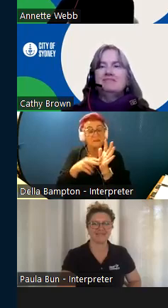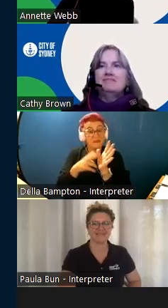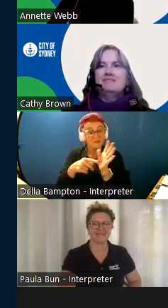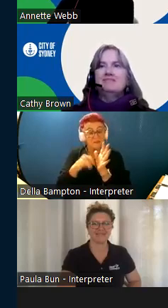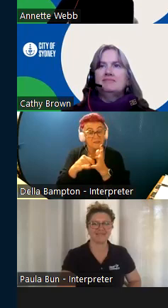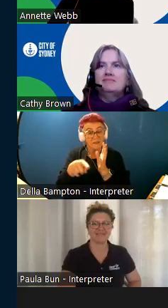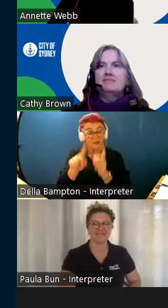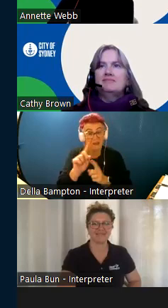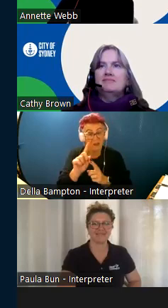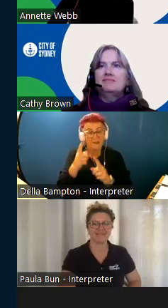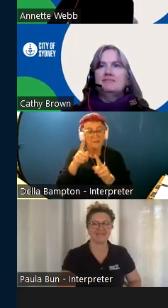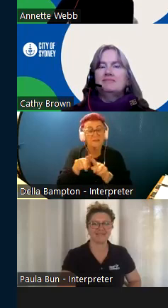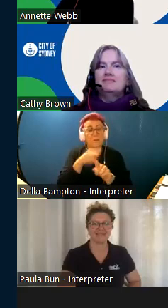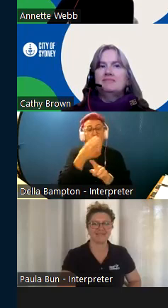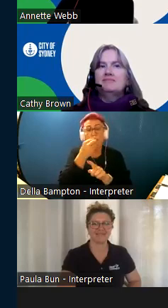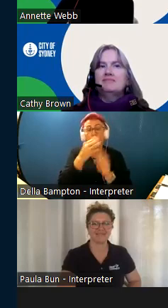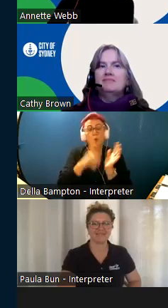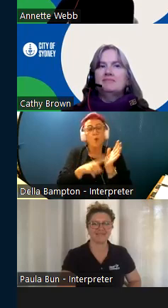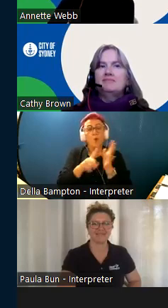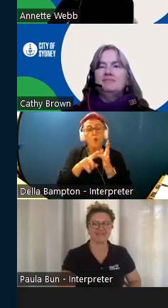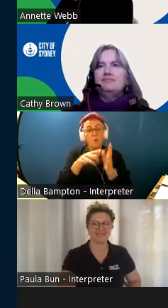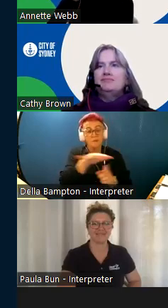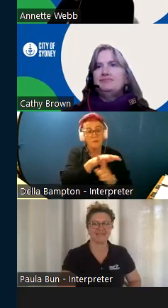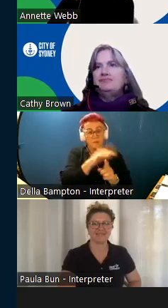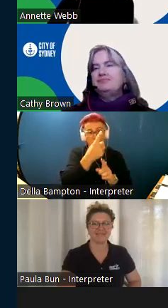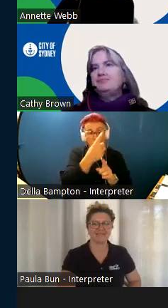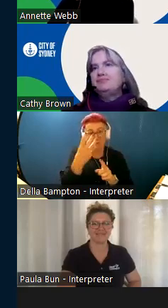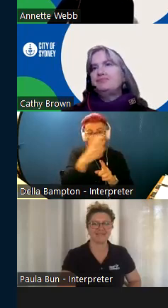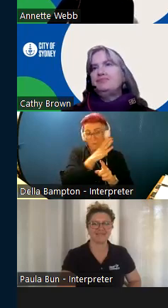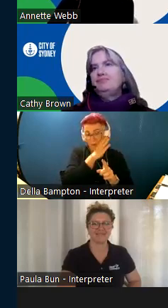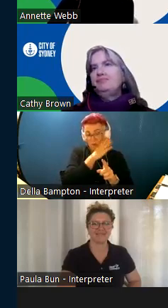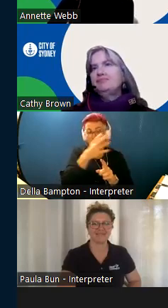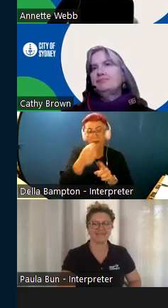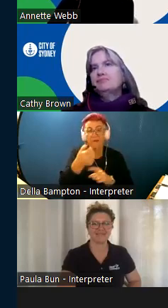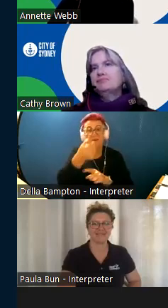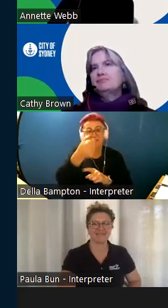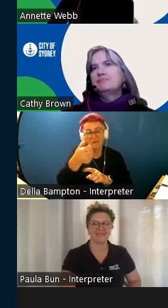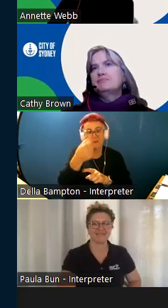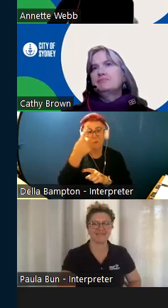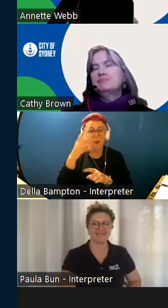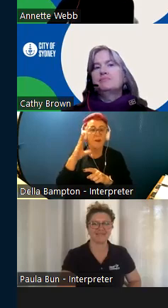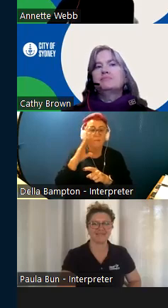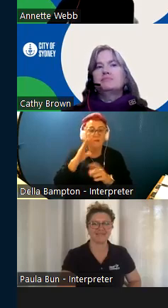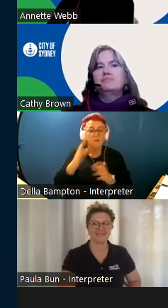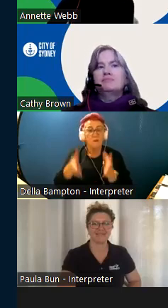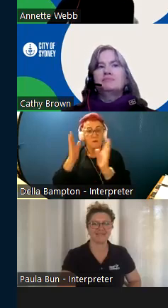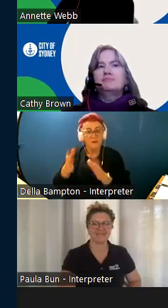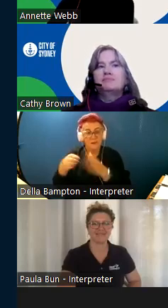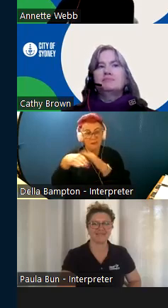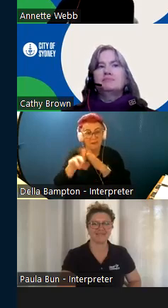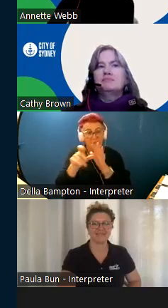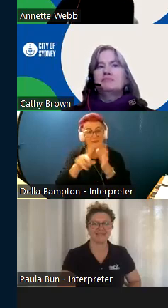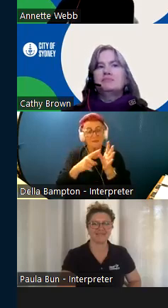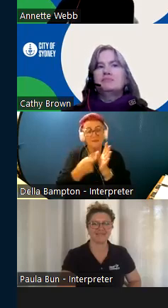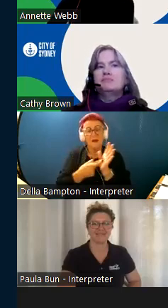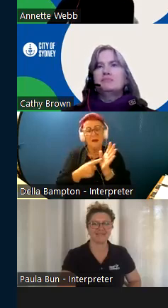the current tenants we have, as well as the Waterloo space, which is 1 3-bedroom apartment, we have 6 1-bedroom apartments in Darlinghurst. Those